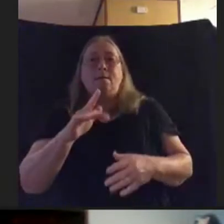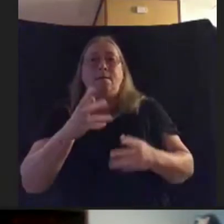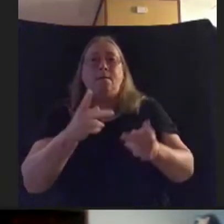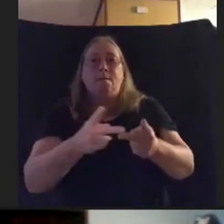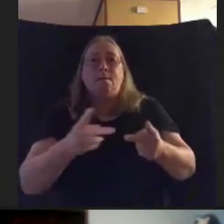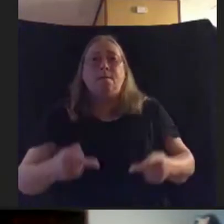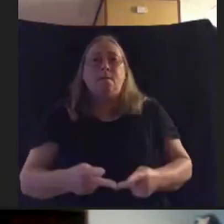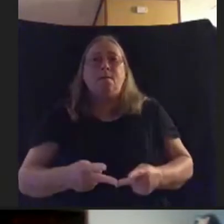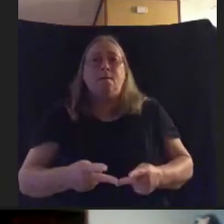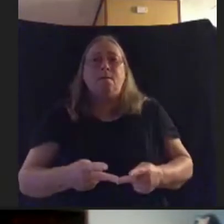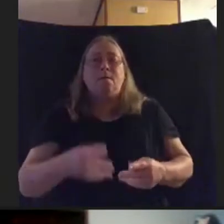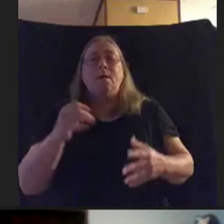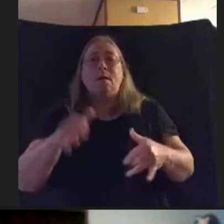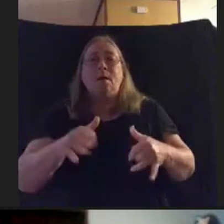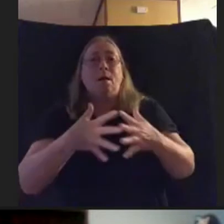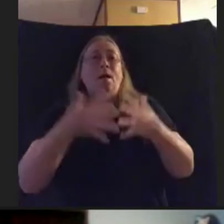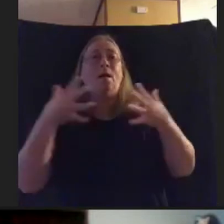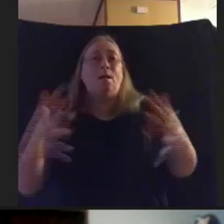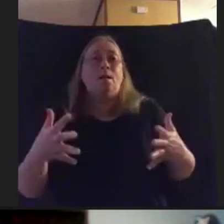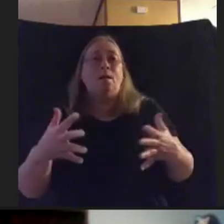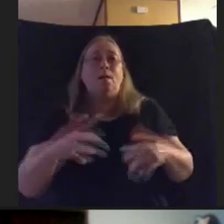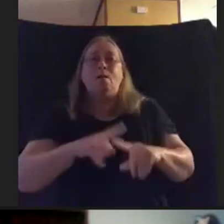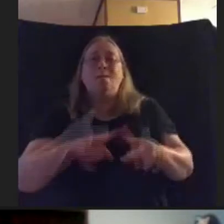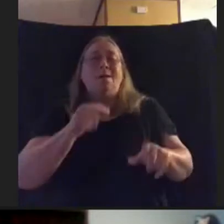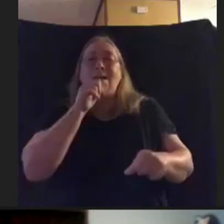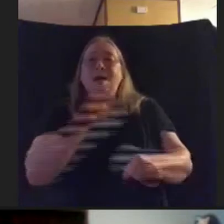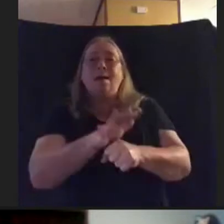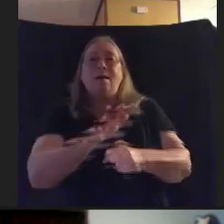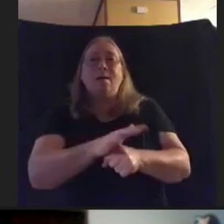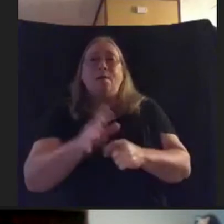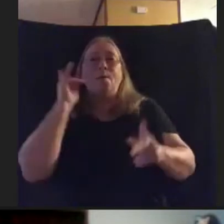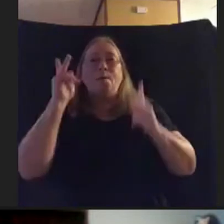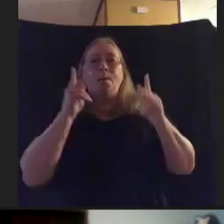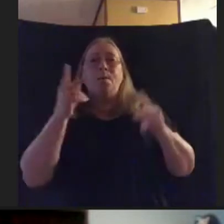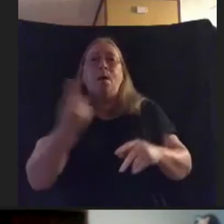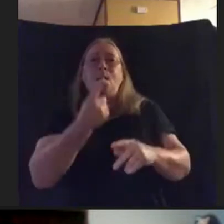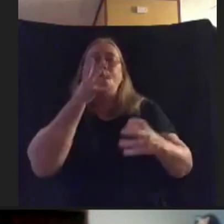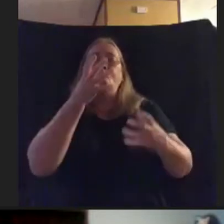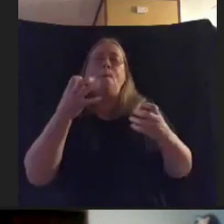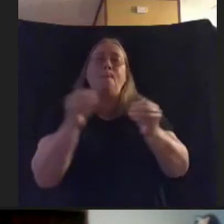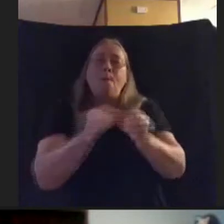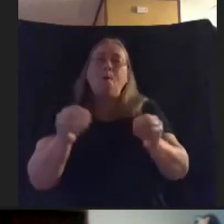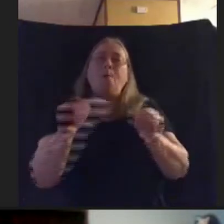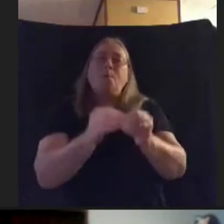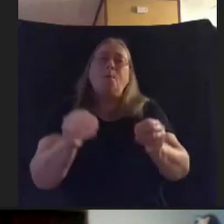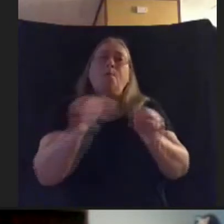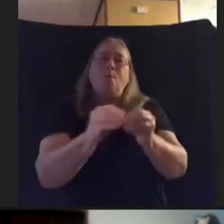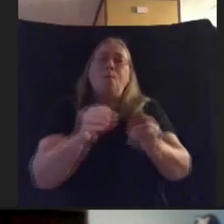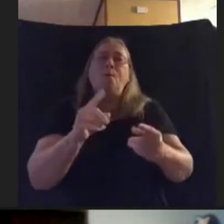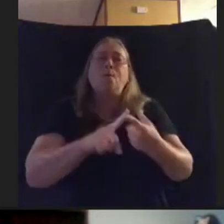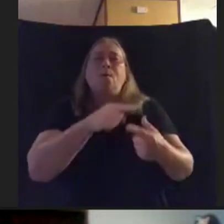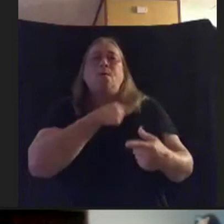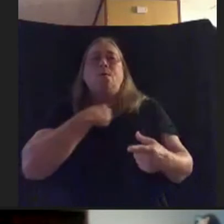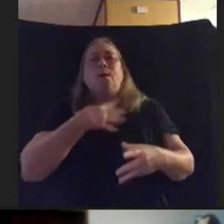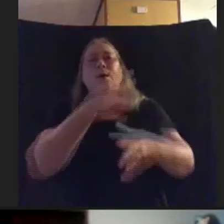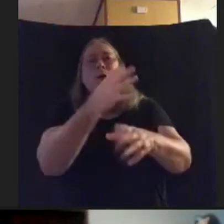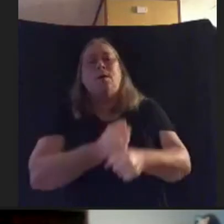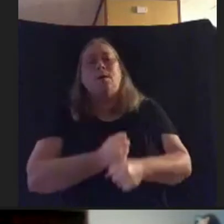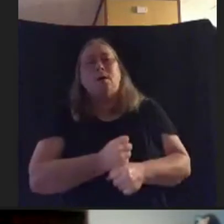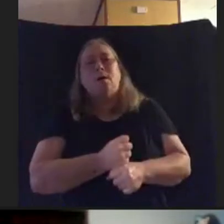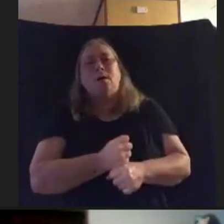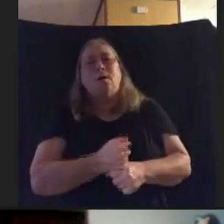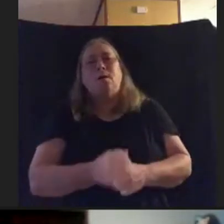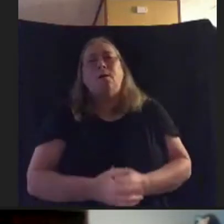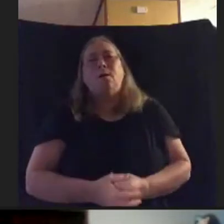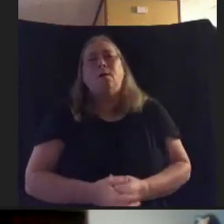amount, I'll say, but it's not going to be enough. People are always going to want more until we get far down into this.